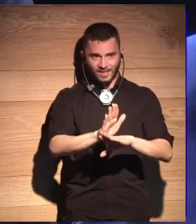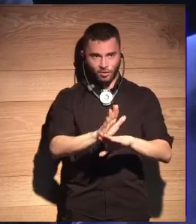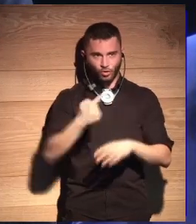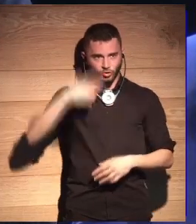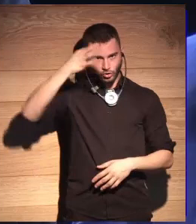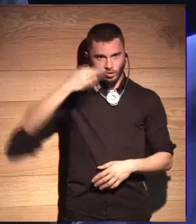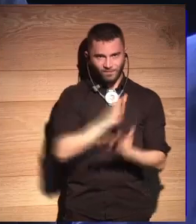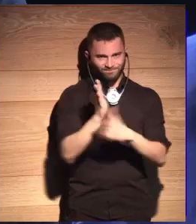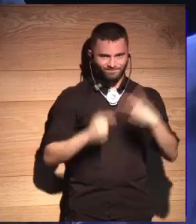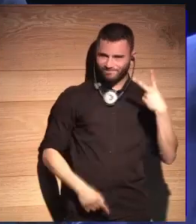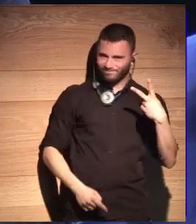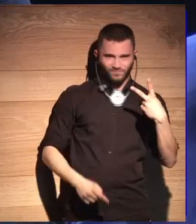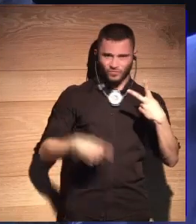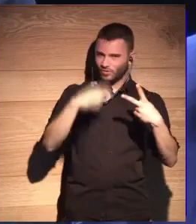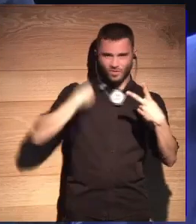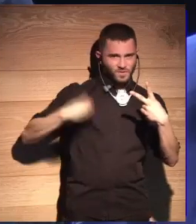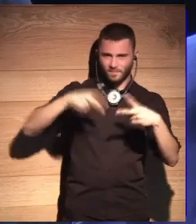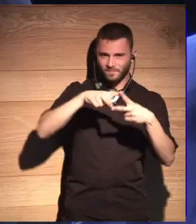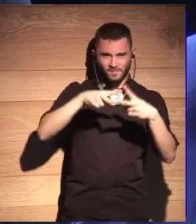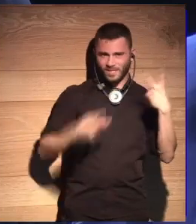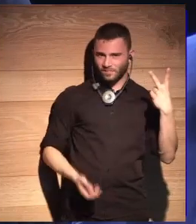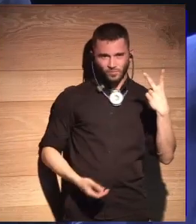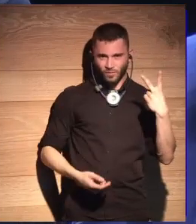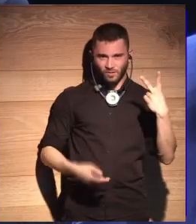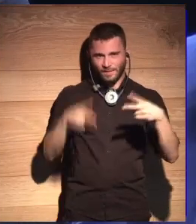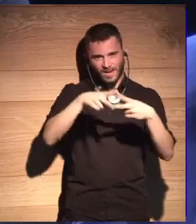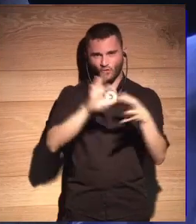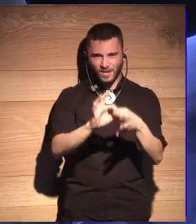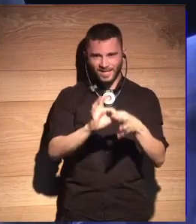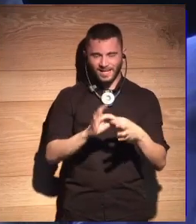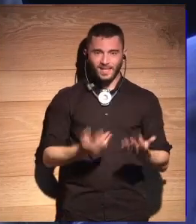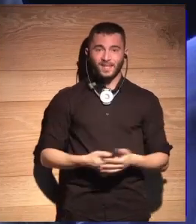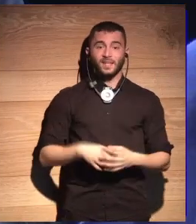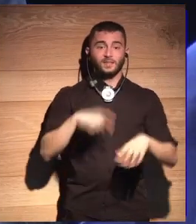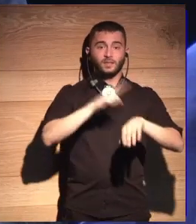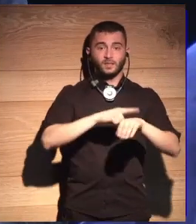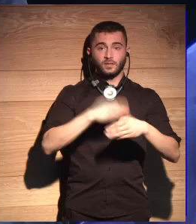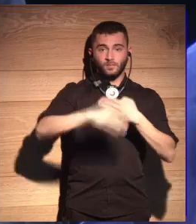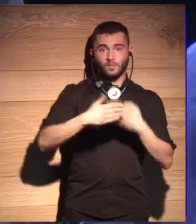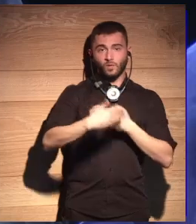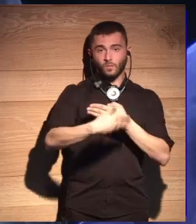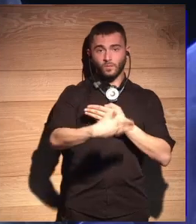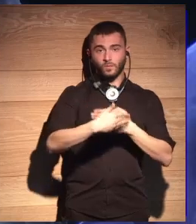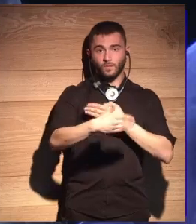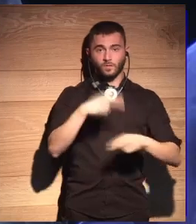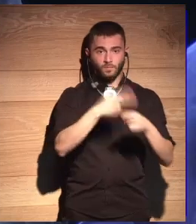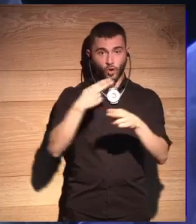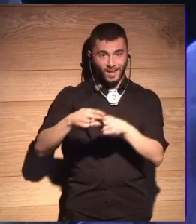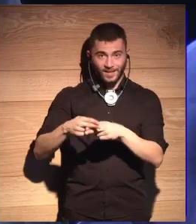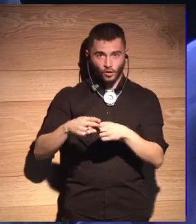and also with representation. There's two sides to the coin that are both linked together. The